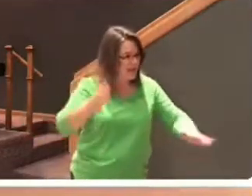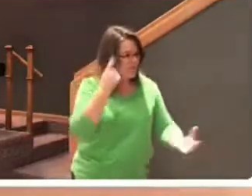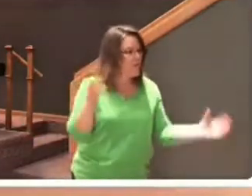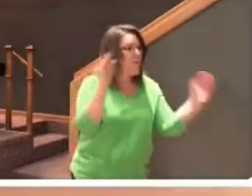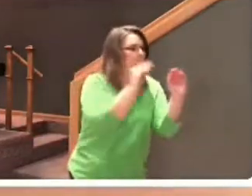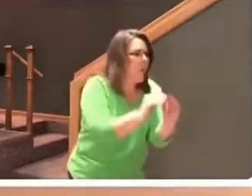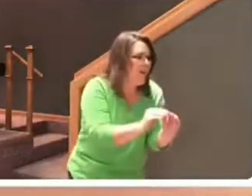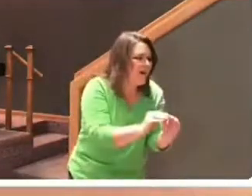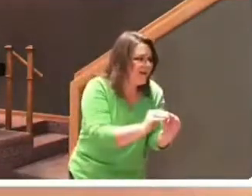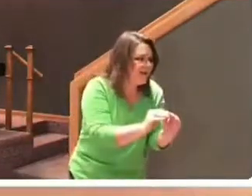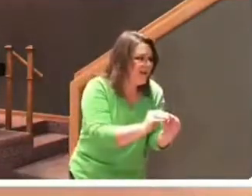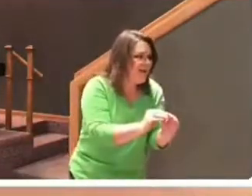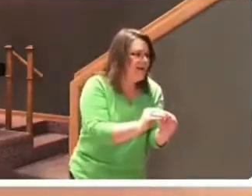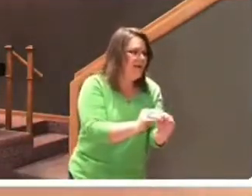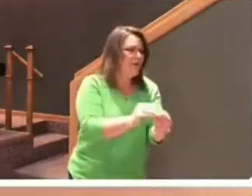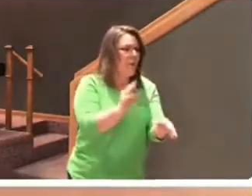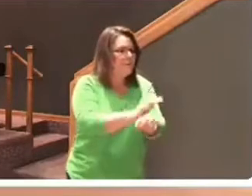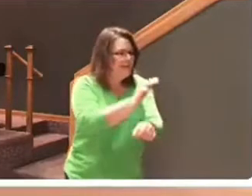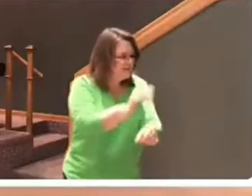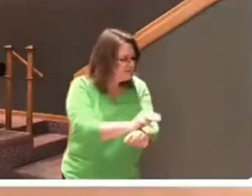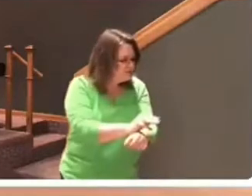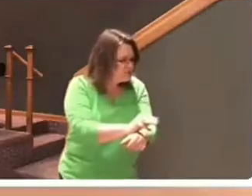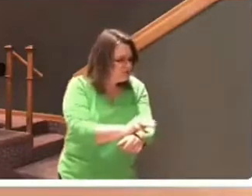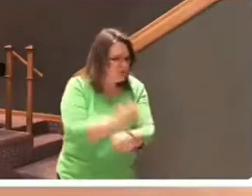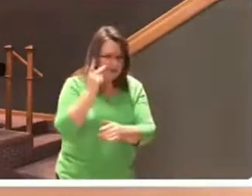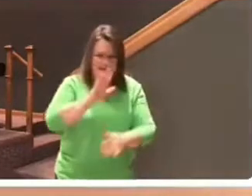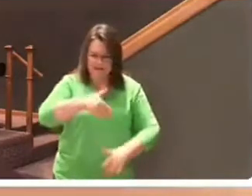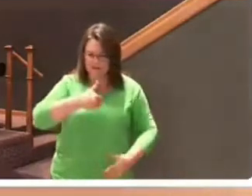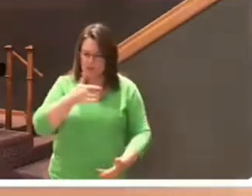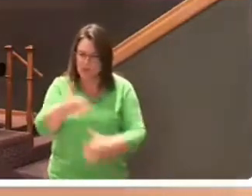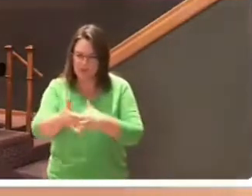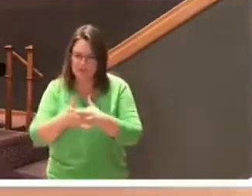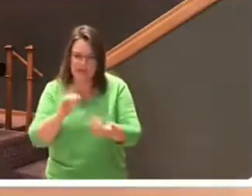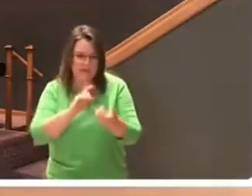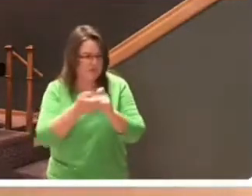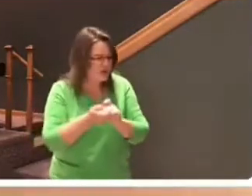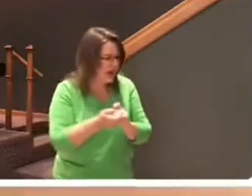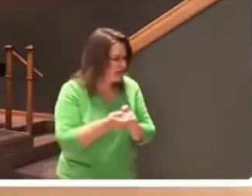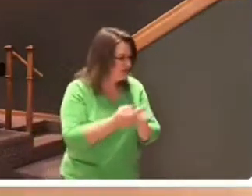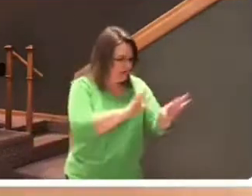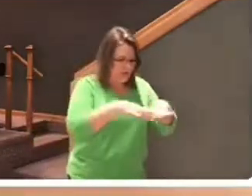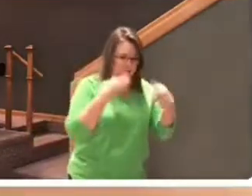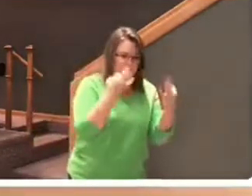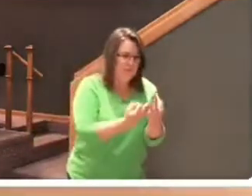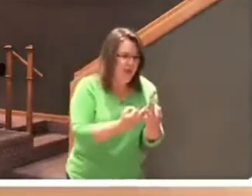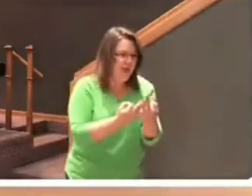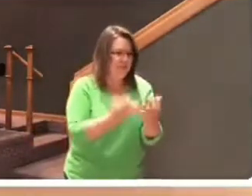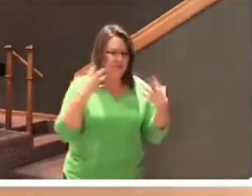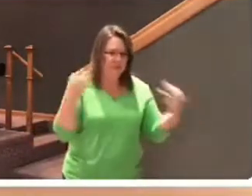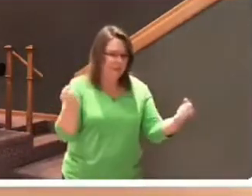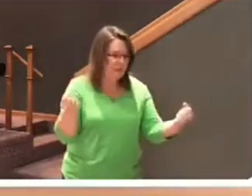more, for ministry, to see souls touched and changed, to see families